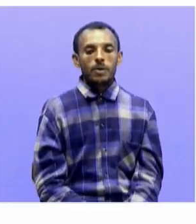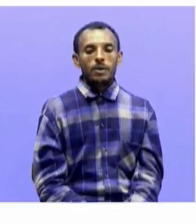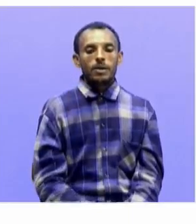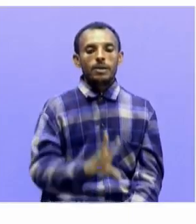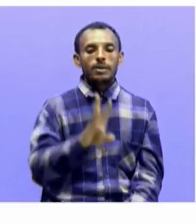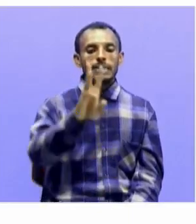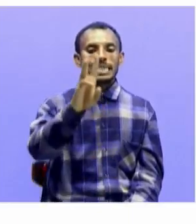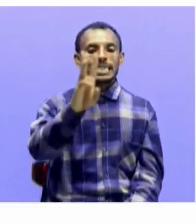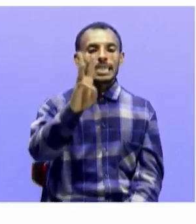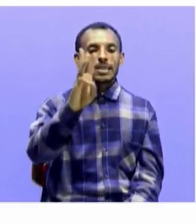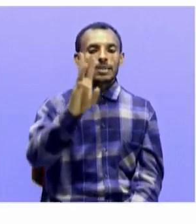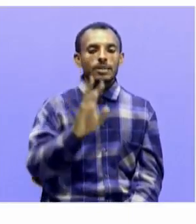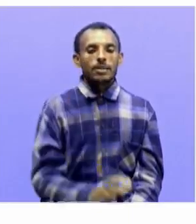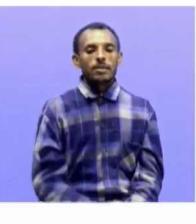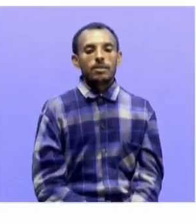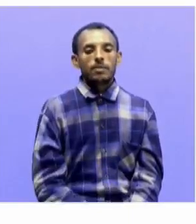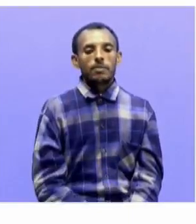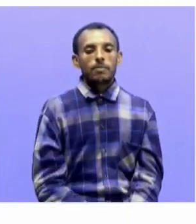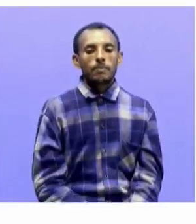6,